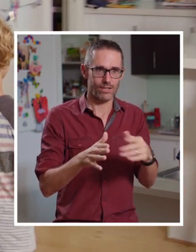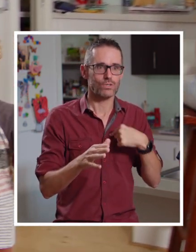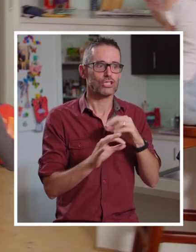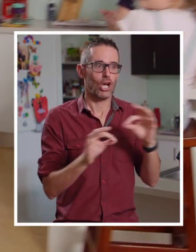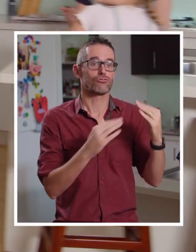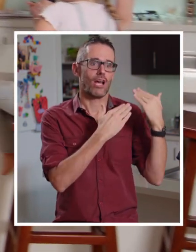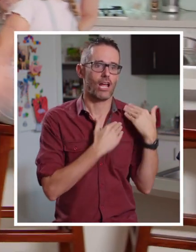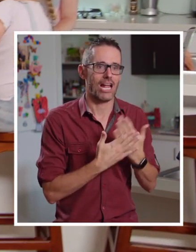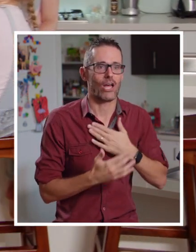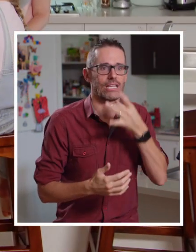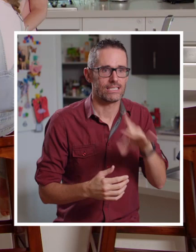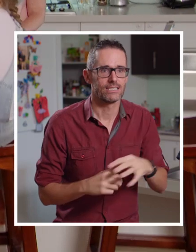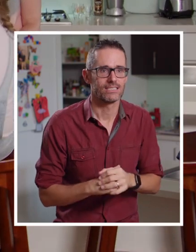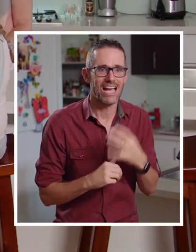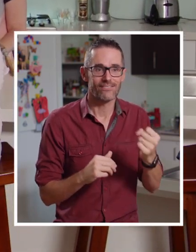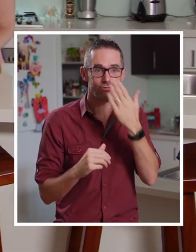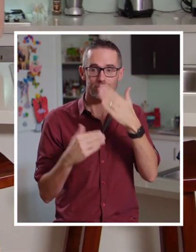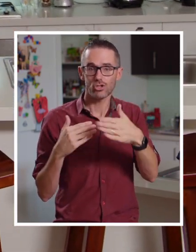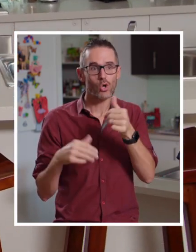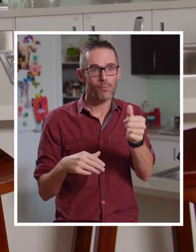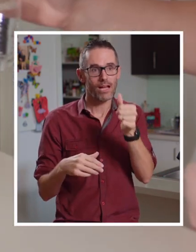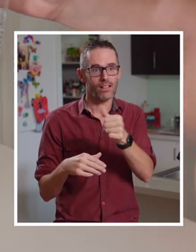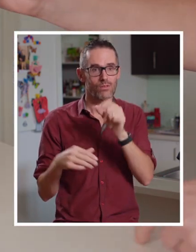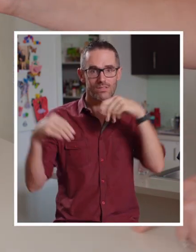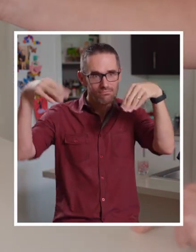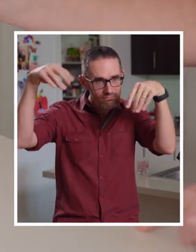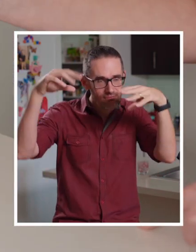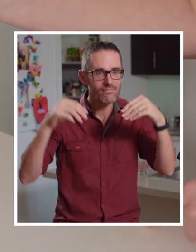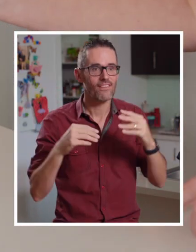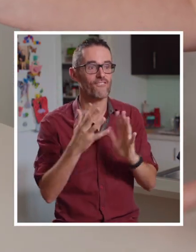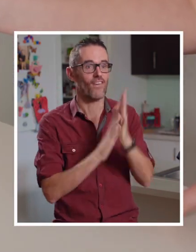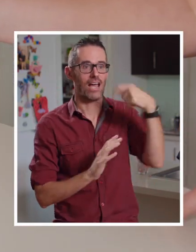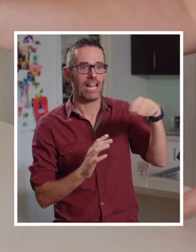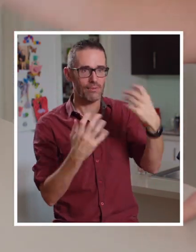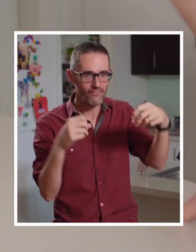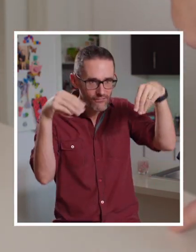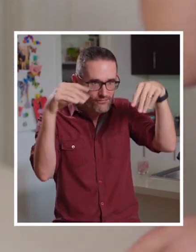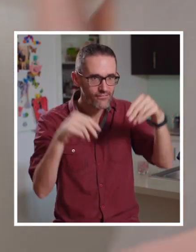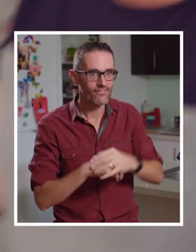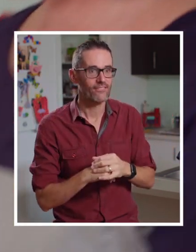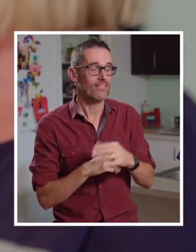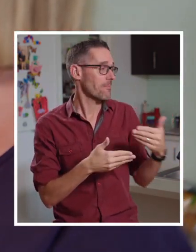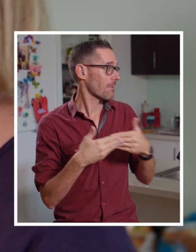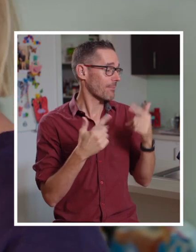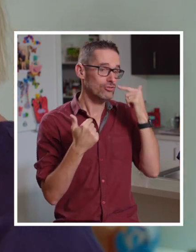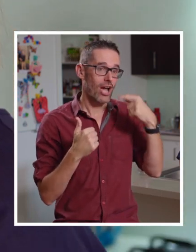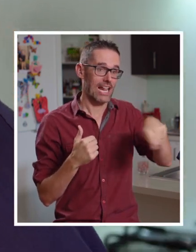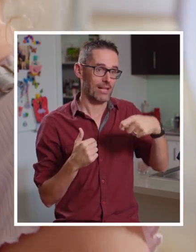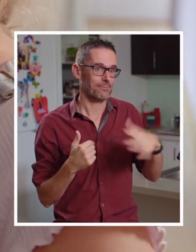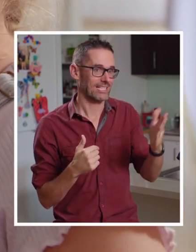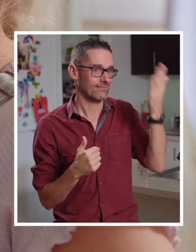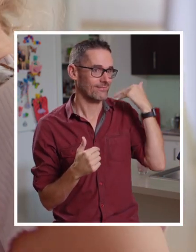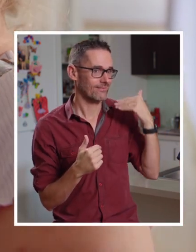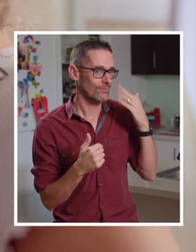we don't have to rely on our kids. So we have a front doorbell that has visual alerts and alarms, as well as a fire alarm and a